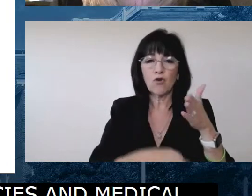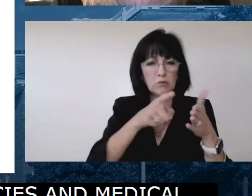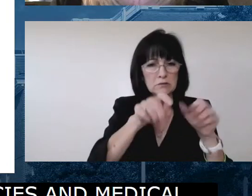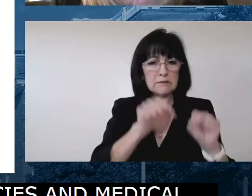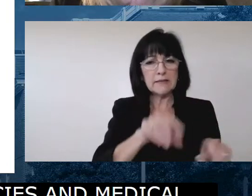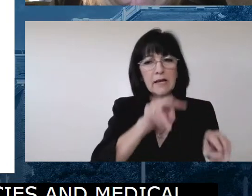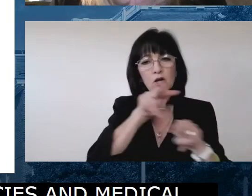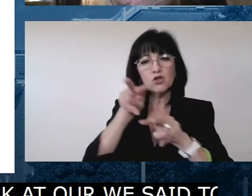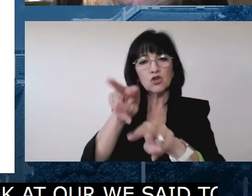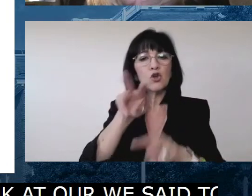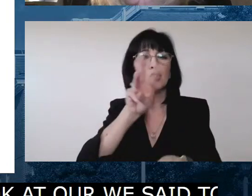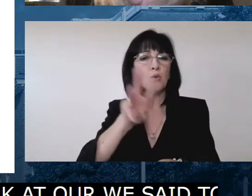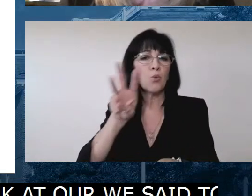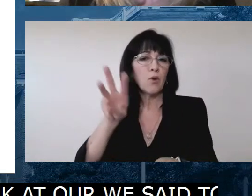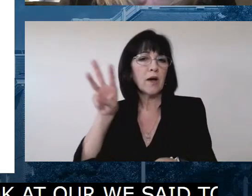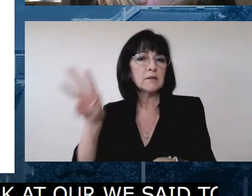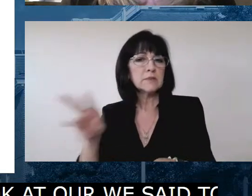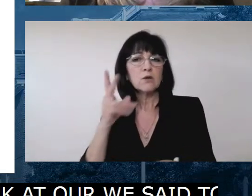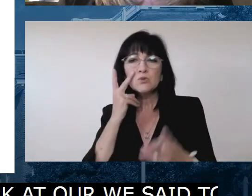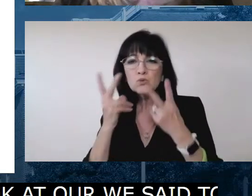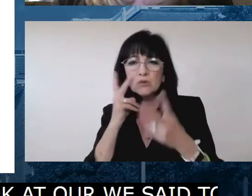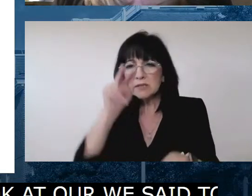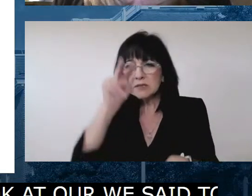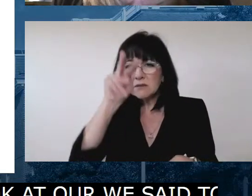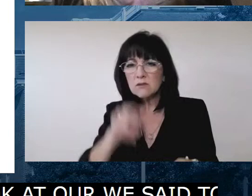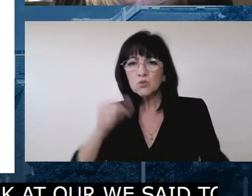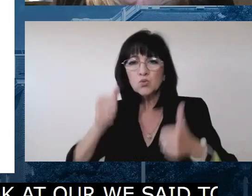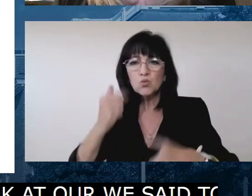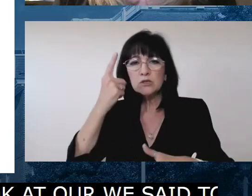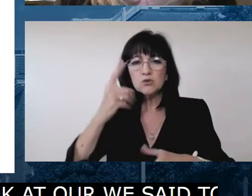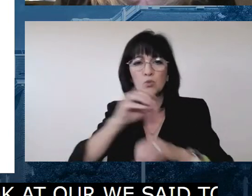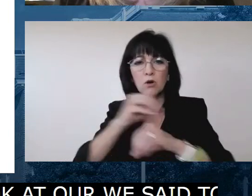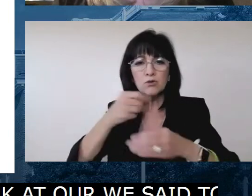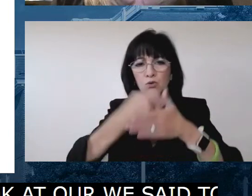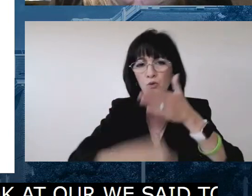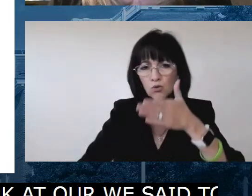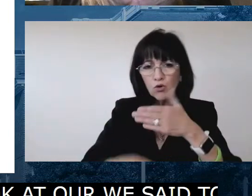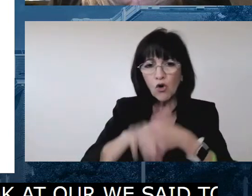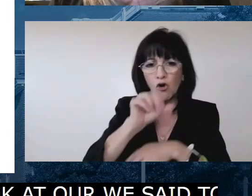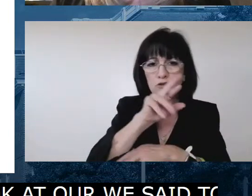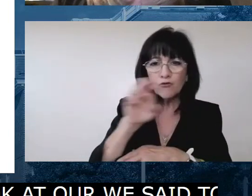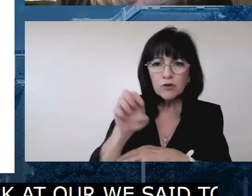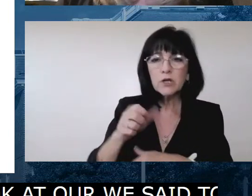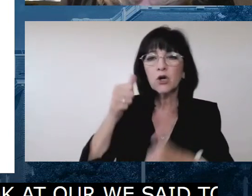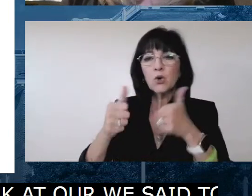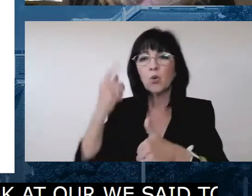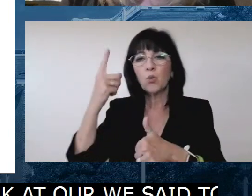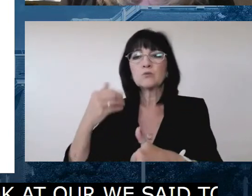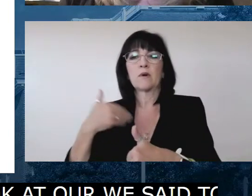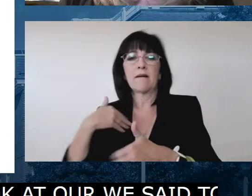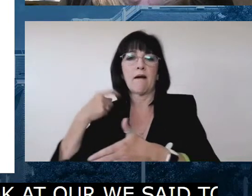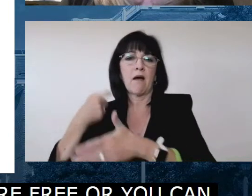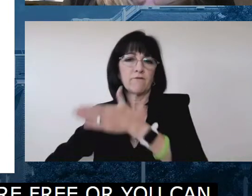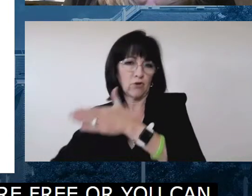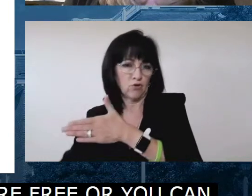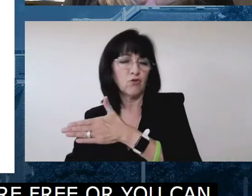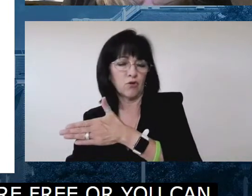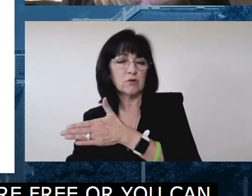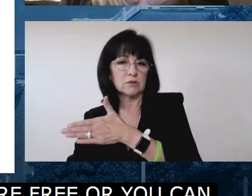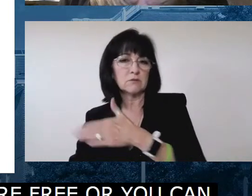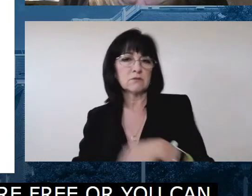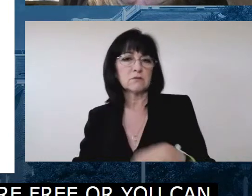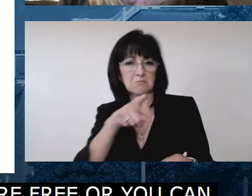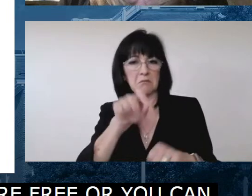information about which sites are free, or you can contact the specific site that you want to go to get tested for